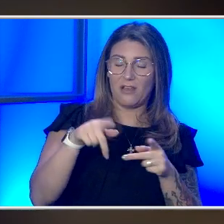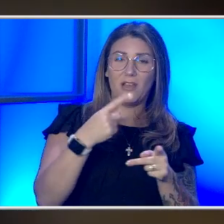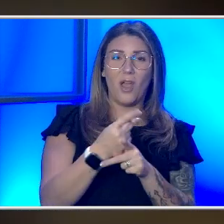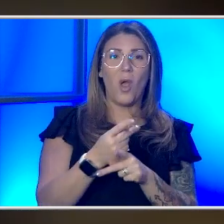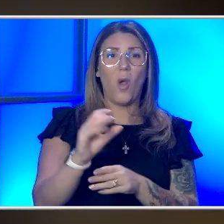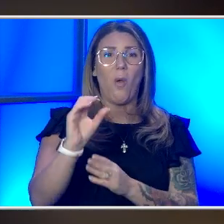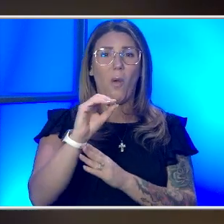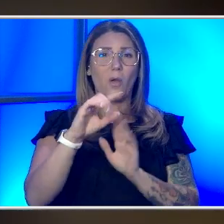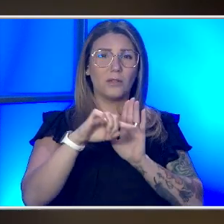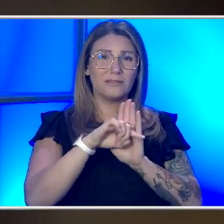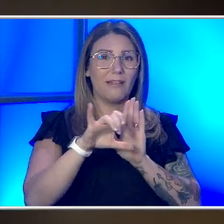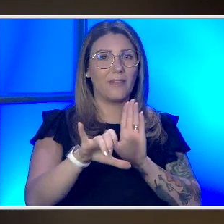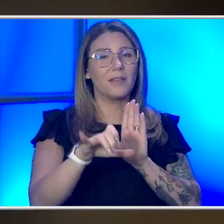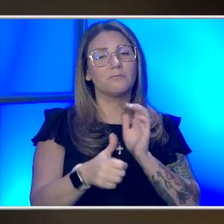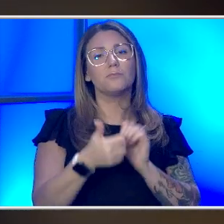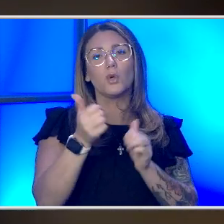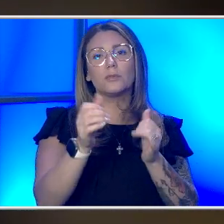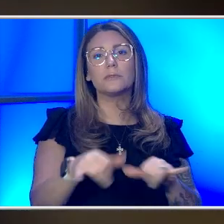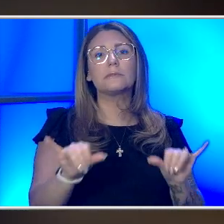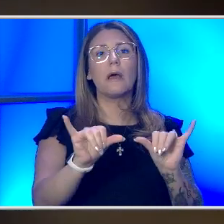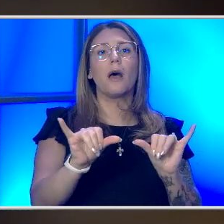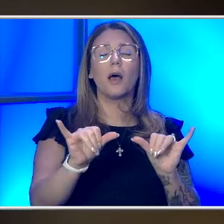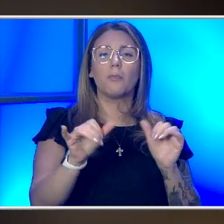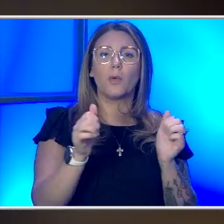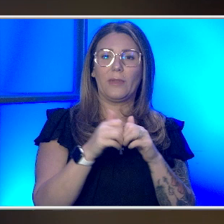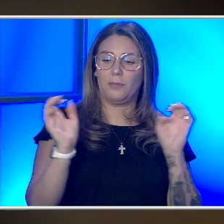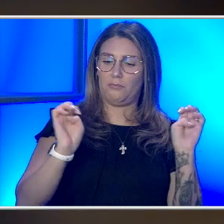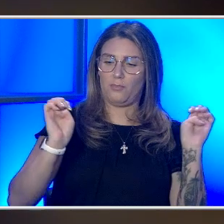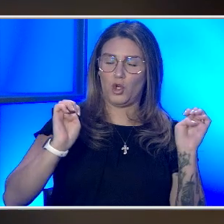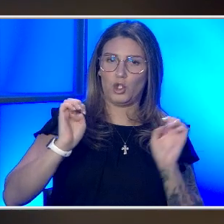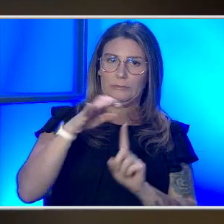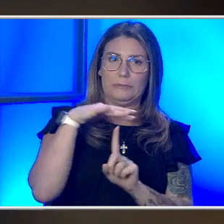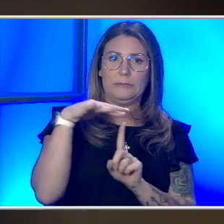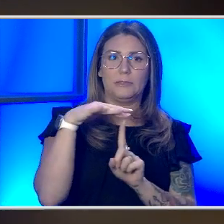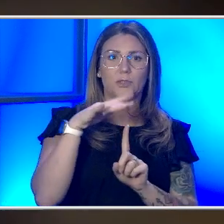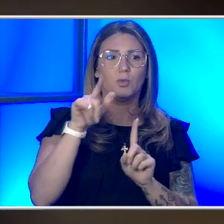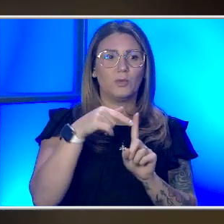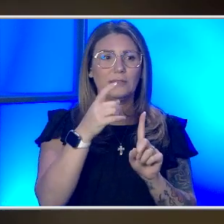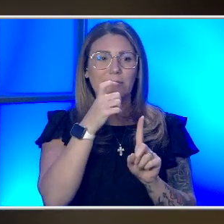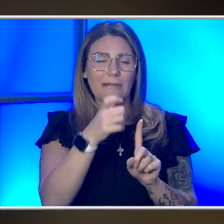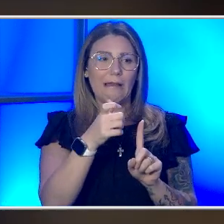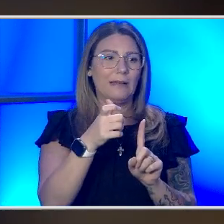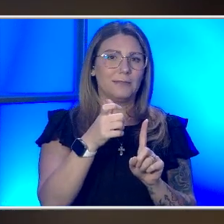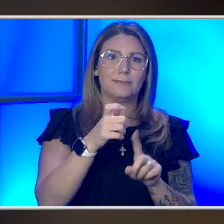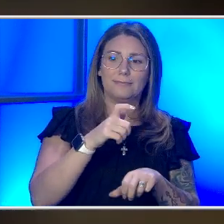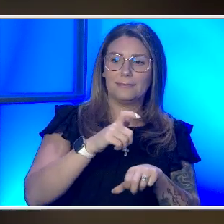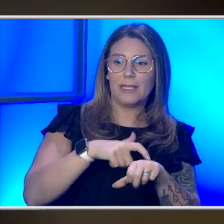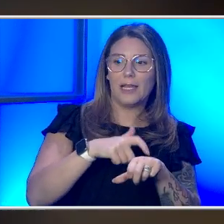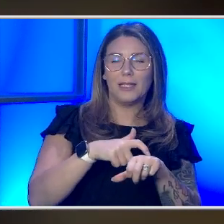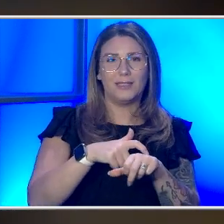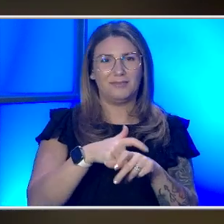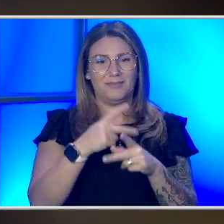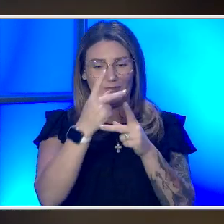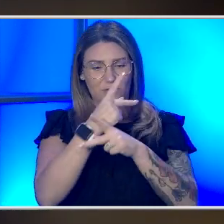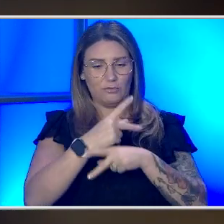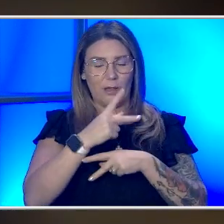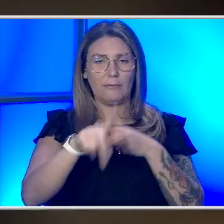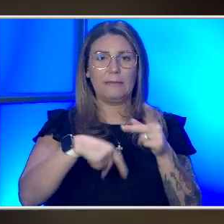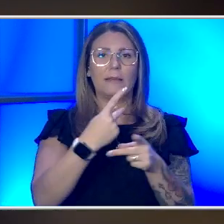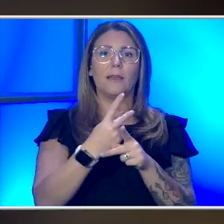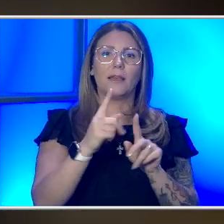type, especially in emergency settings when we don't have time to type a patient. So it's very low right now. We typically like to have a